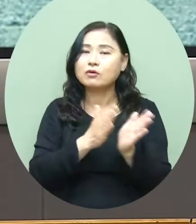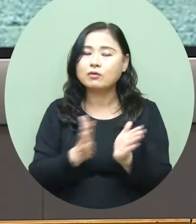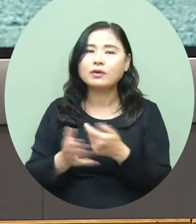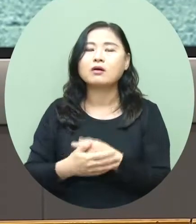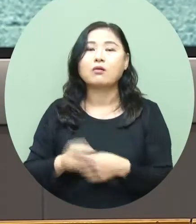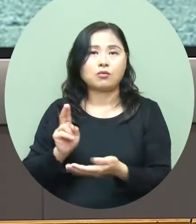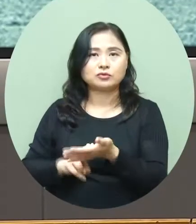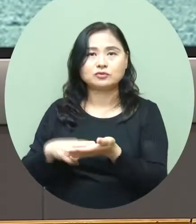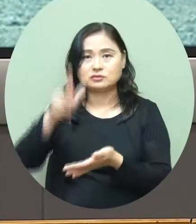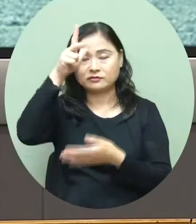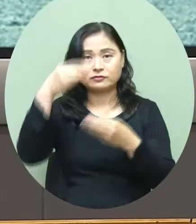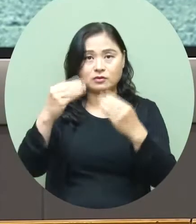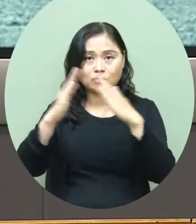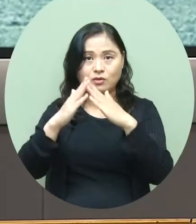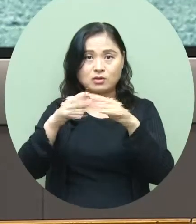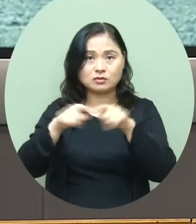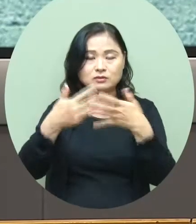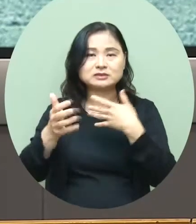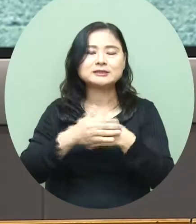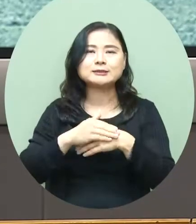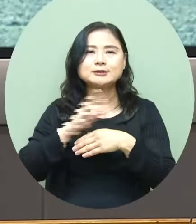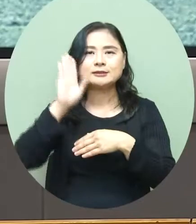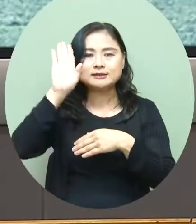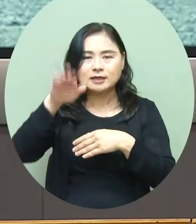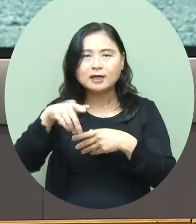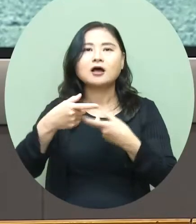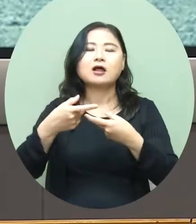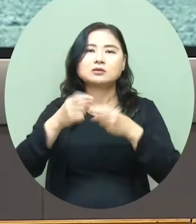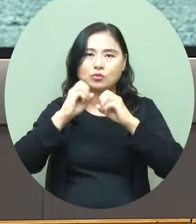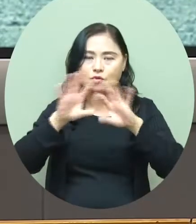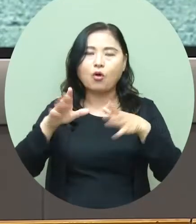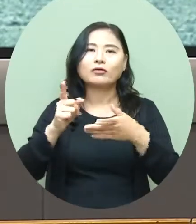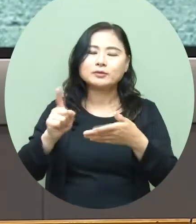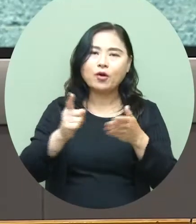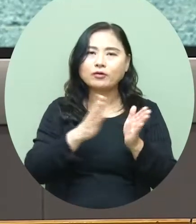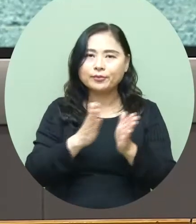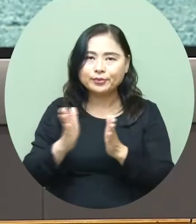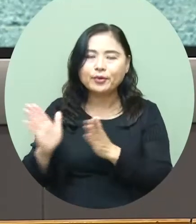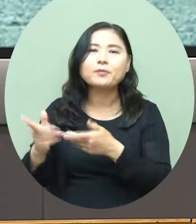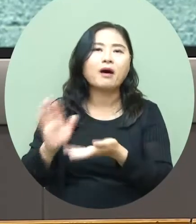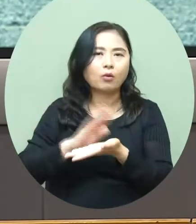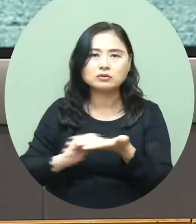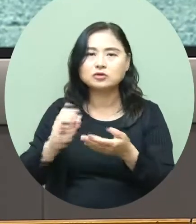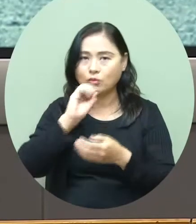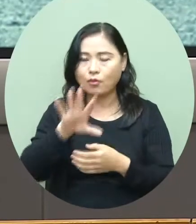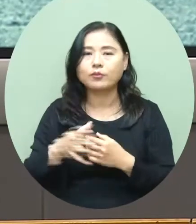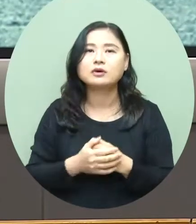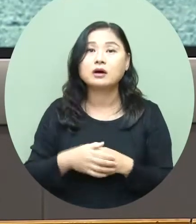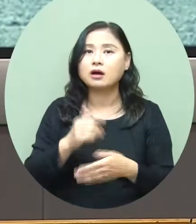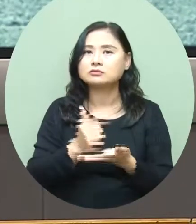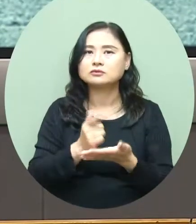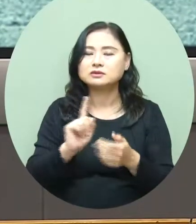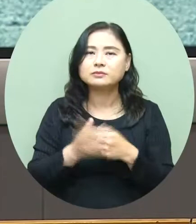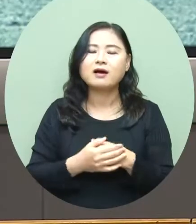resumption. I believe the Education Bureau will announce the detailed plans about class